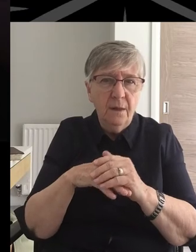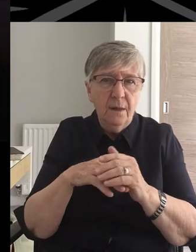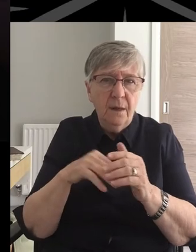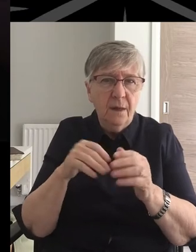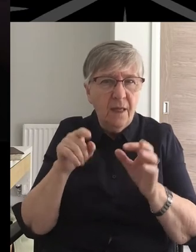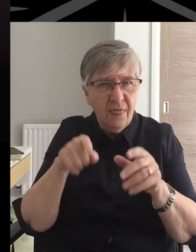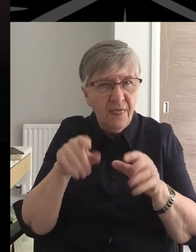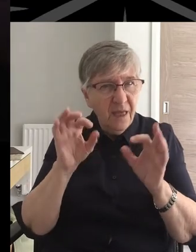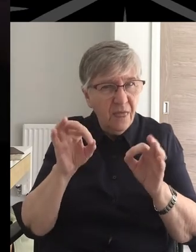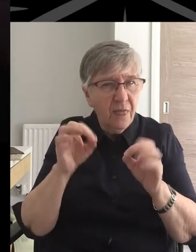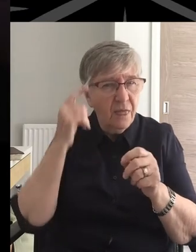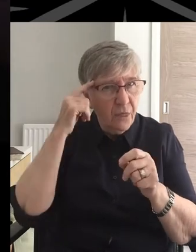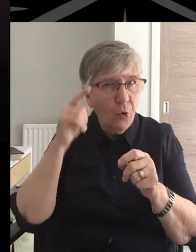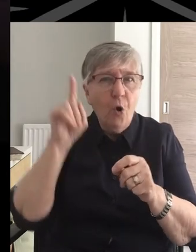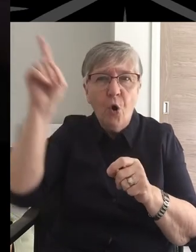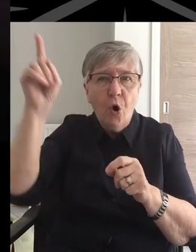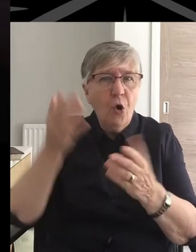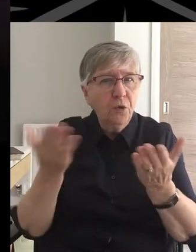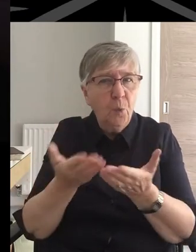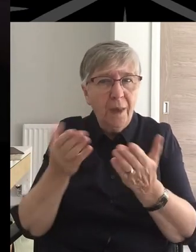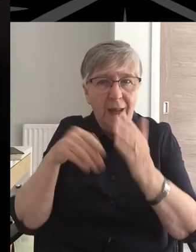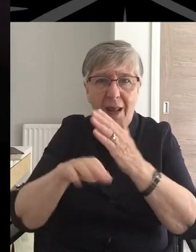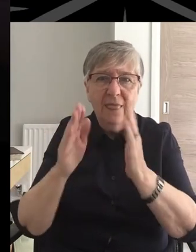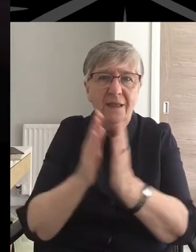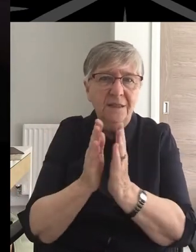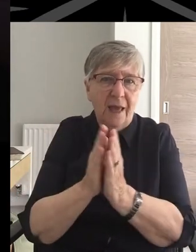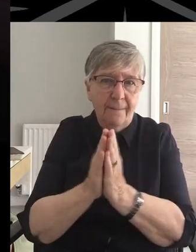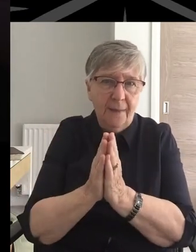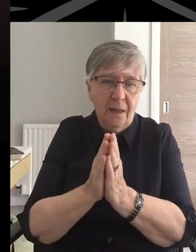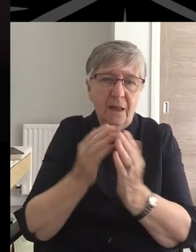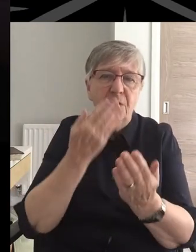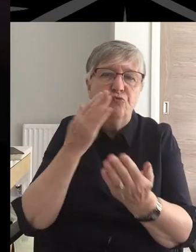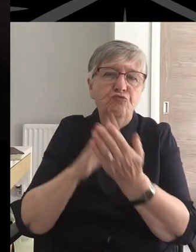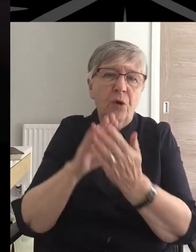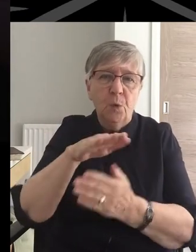Particularly, they thought of him in the temple, in Jerusalem, in the holy city.